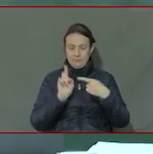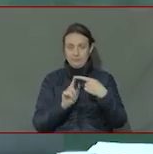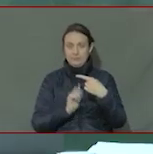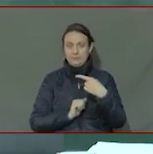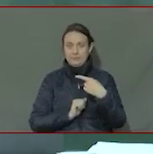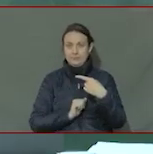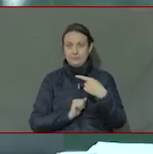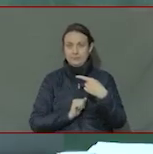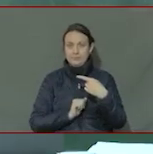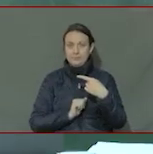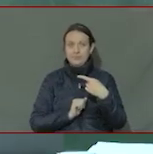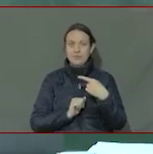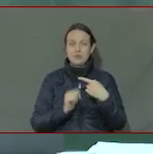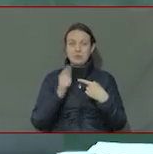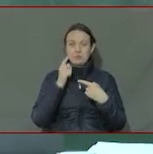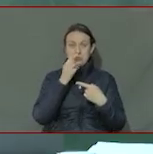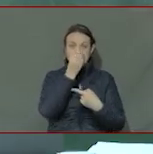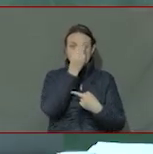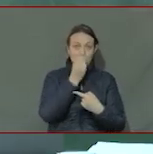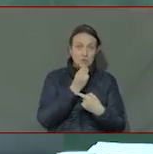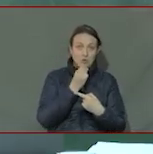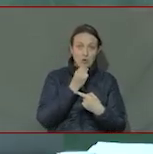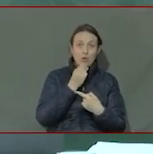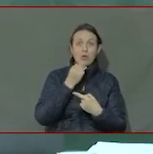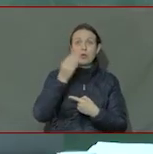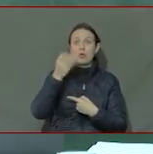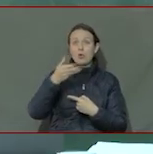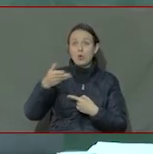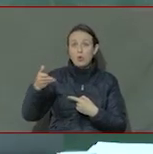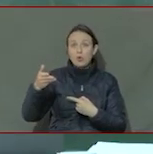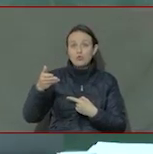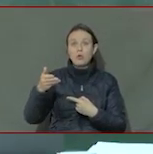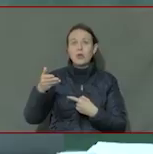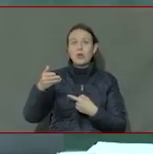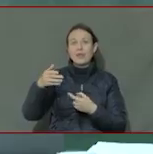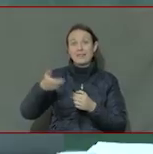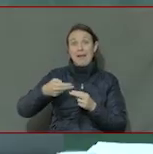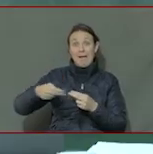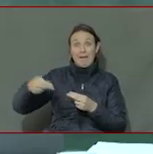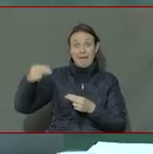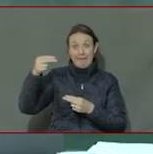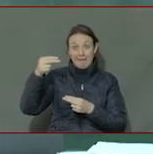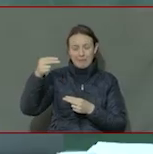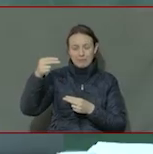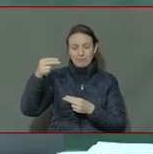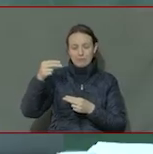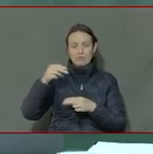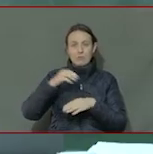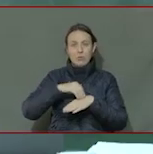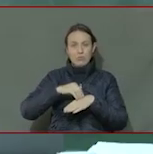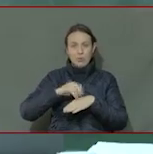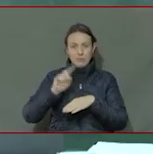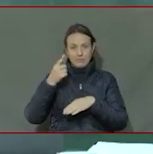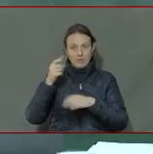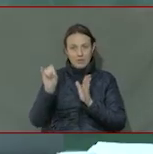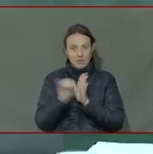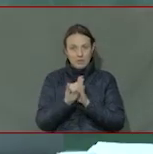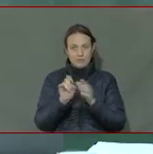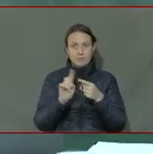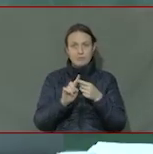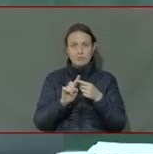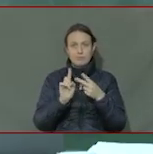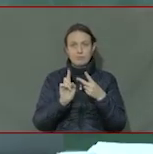case, the sugar concentration is too high. You must identify what is the problem. Number 2,